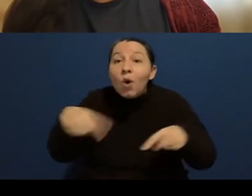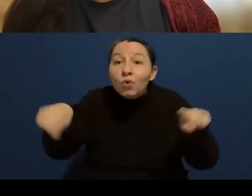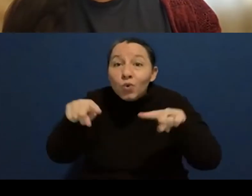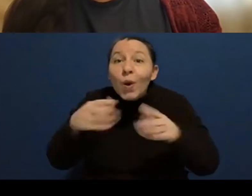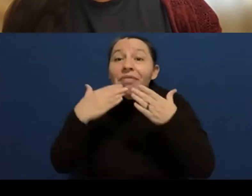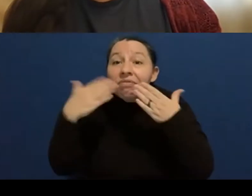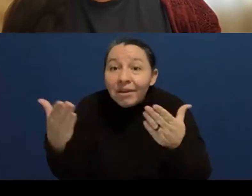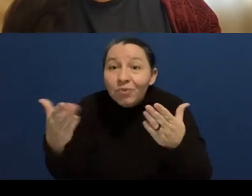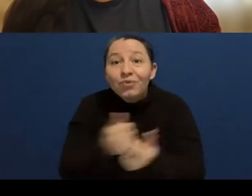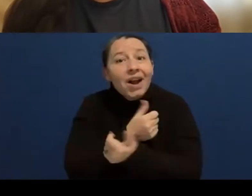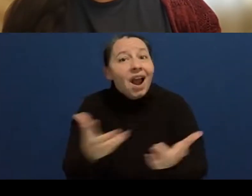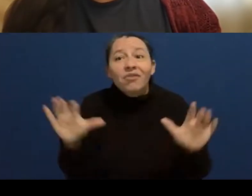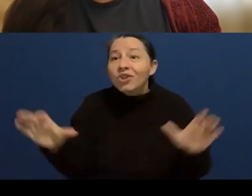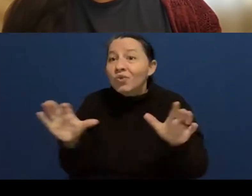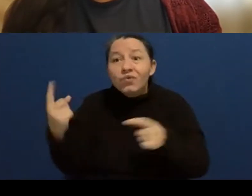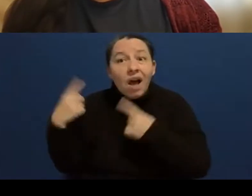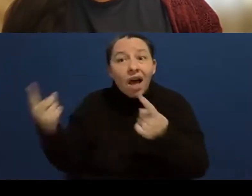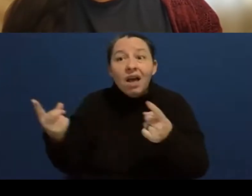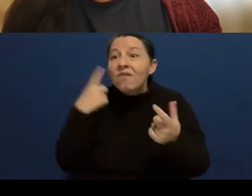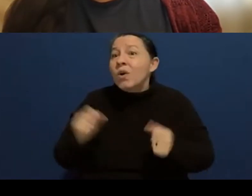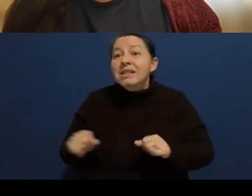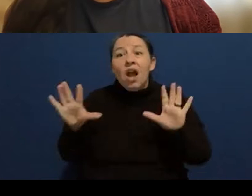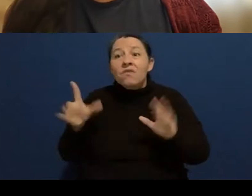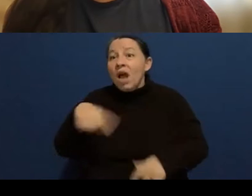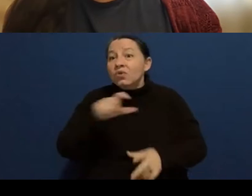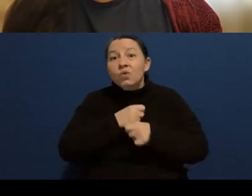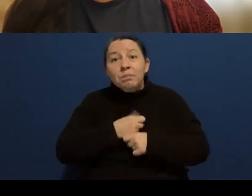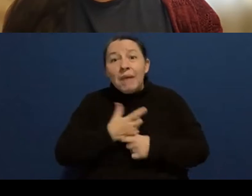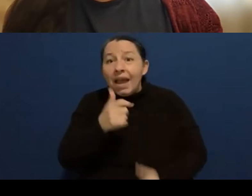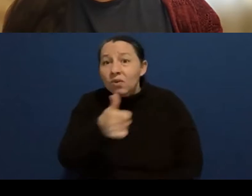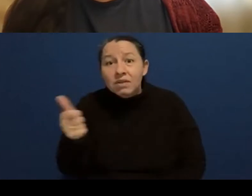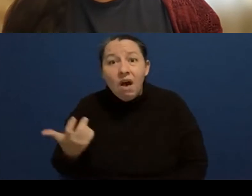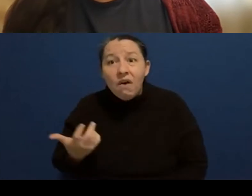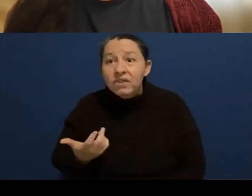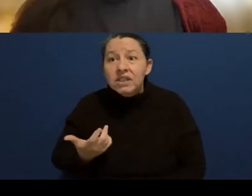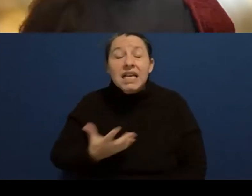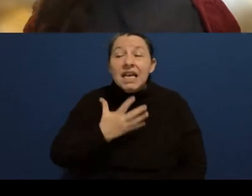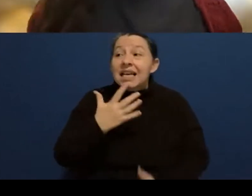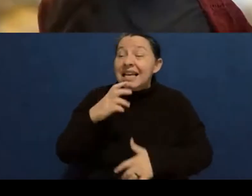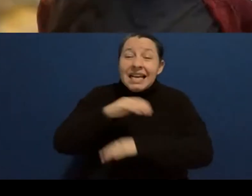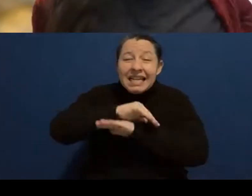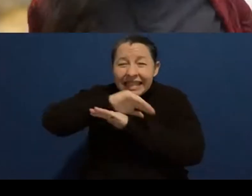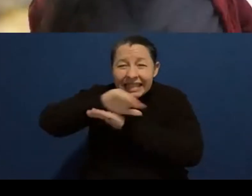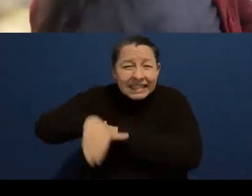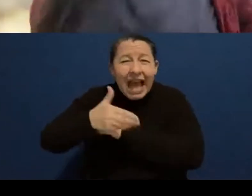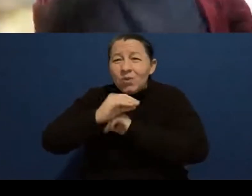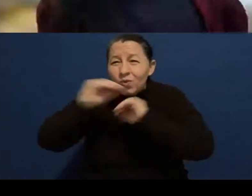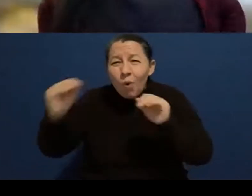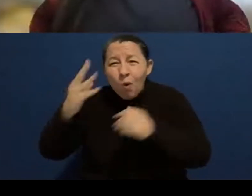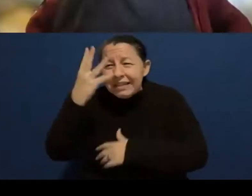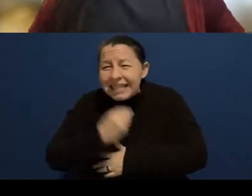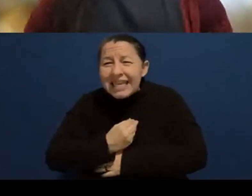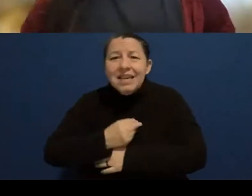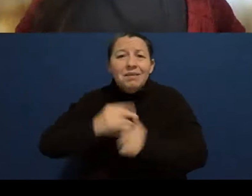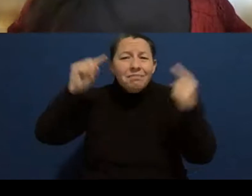everything you've done and for the sacrifices you've made, the sleepless nights, the headaches